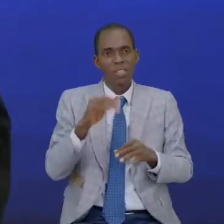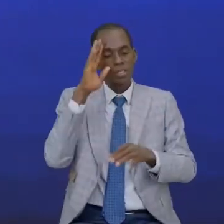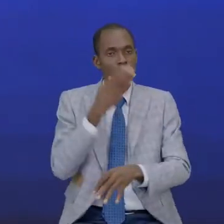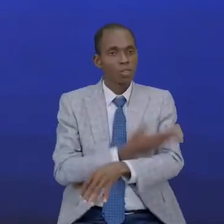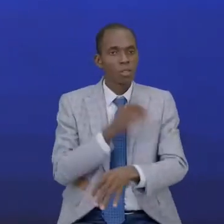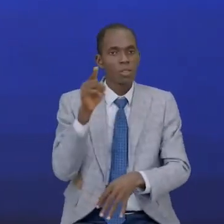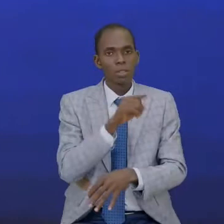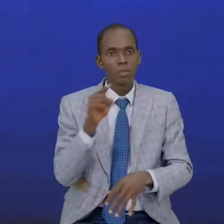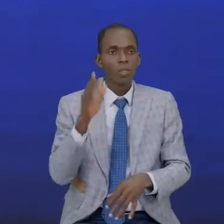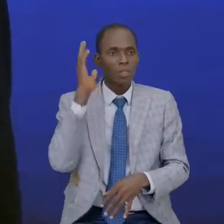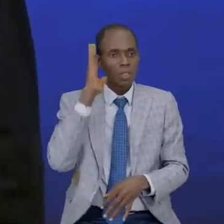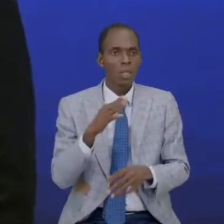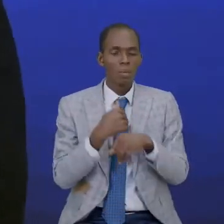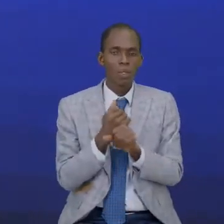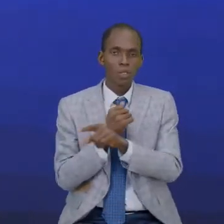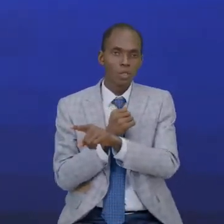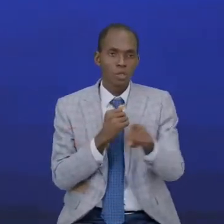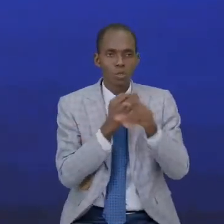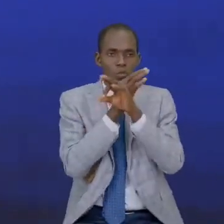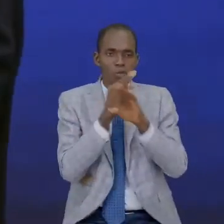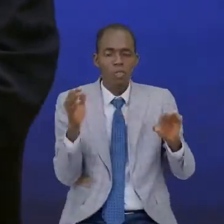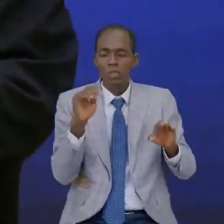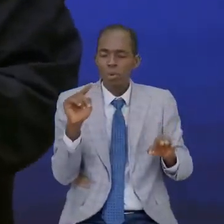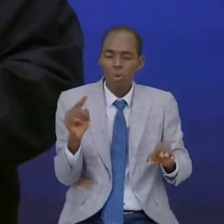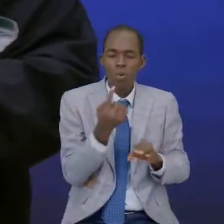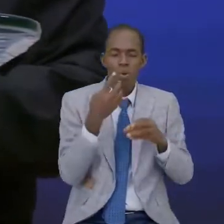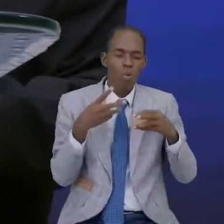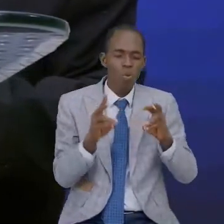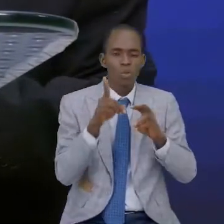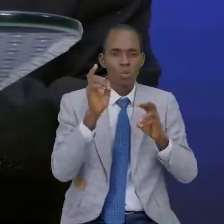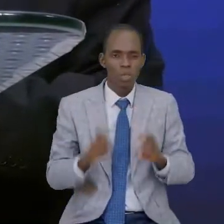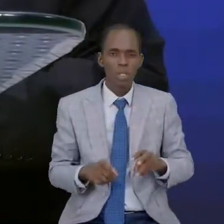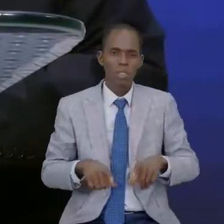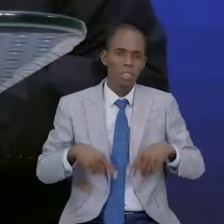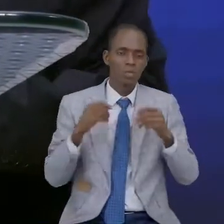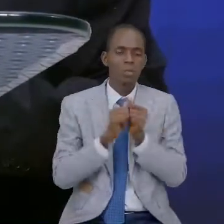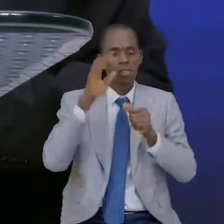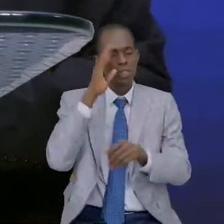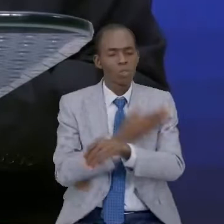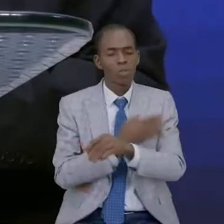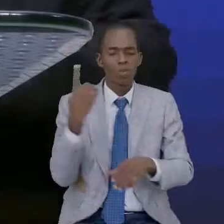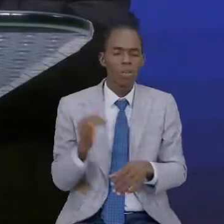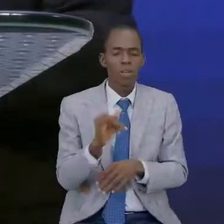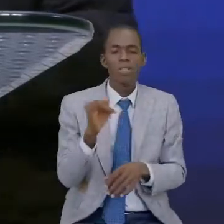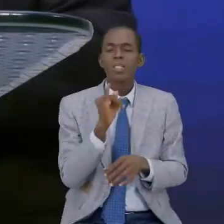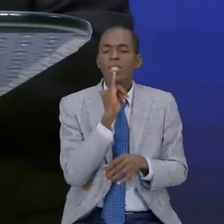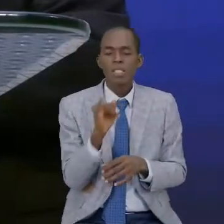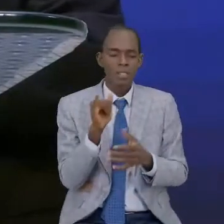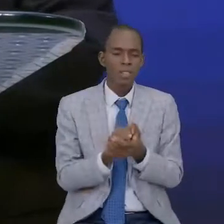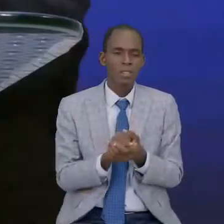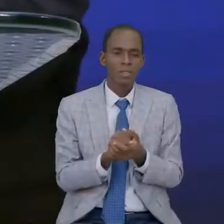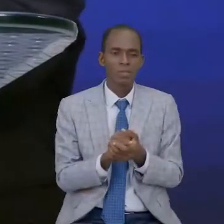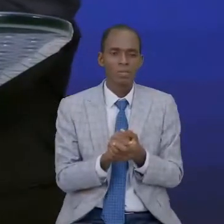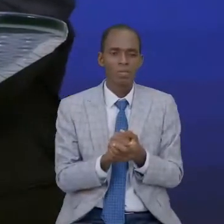therefore shall make you free, the only way you can live with the Son forever, where he lives forever,